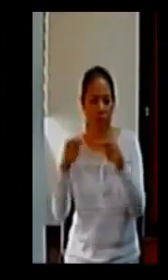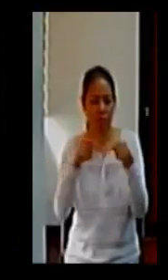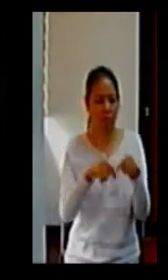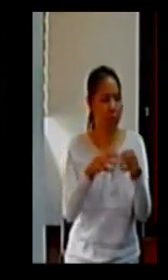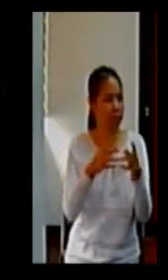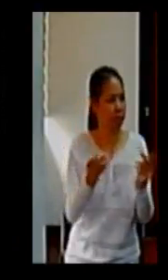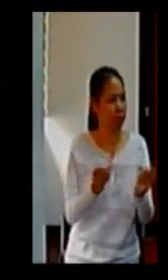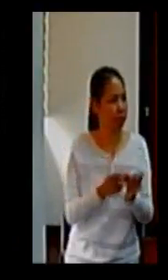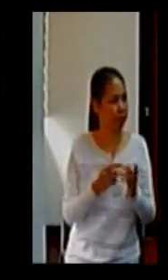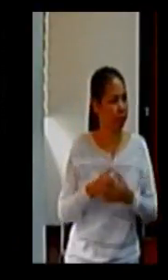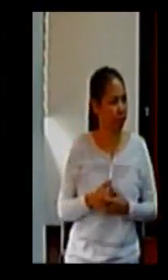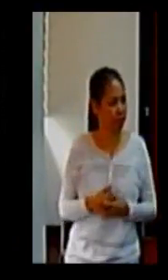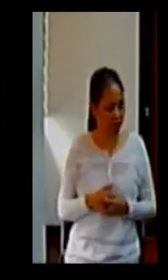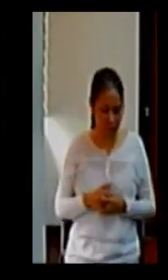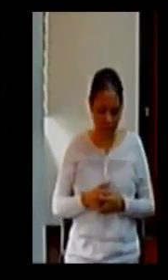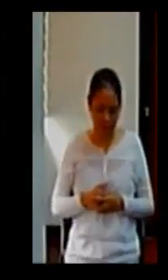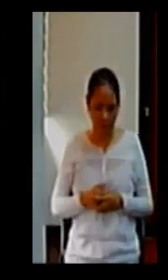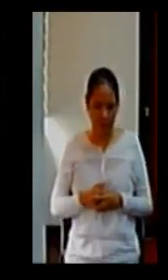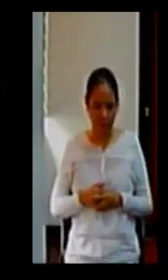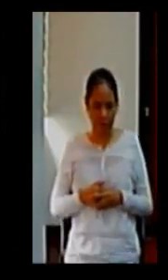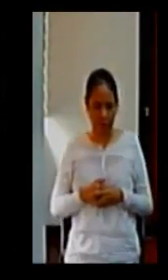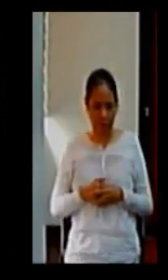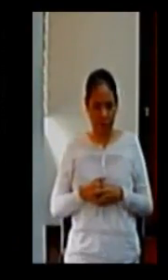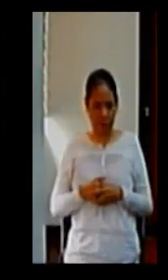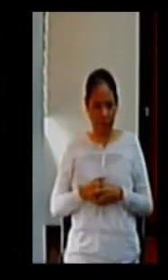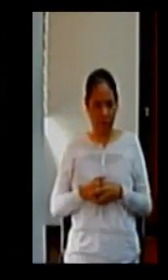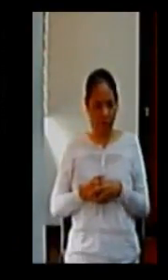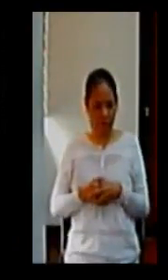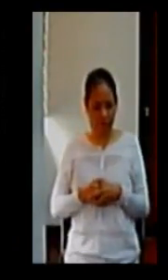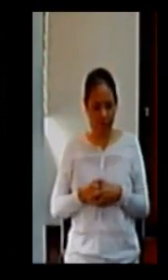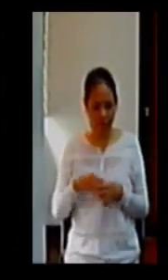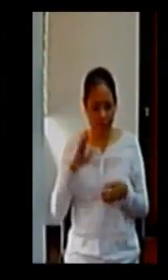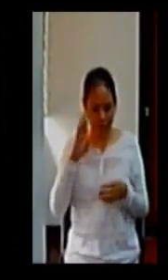Mr. Bukan, mayroon po kayong gusto sabihin?